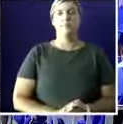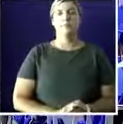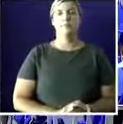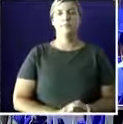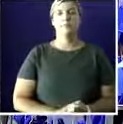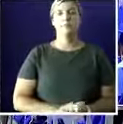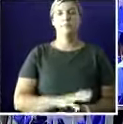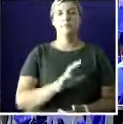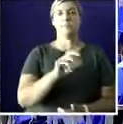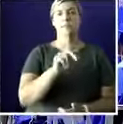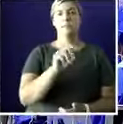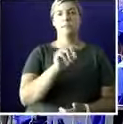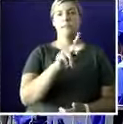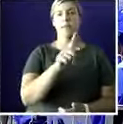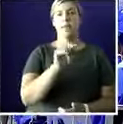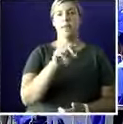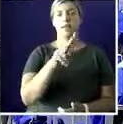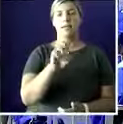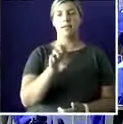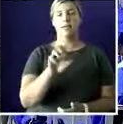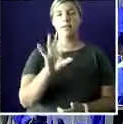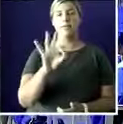Delaney Ashlyn Fox.